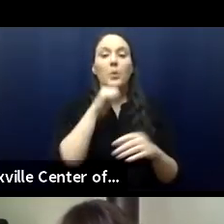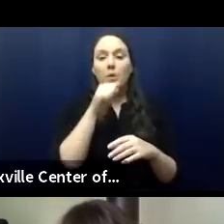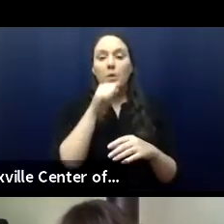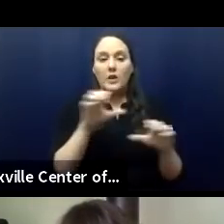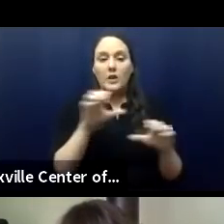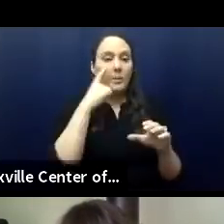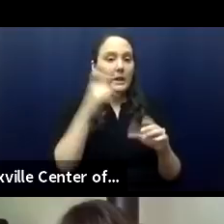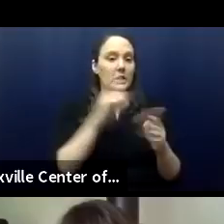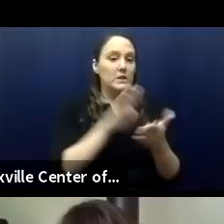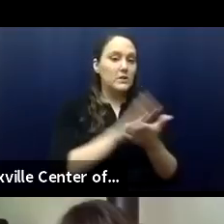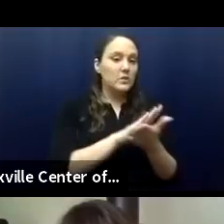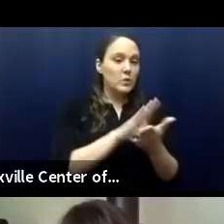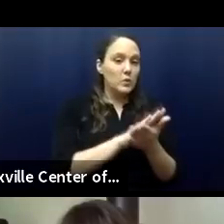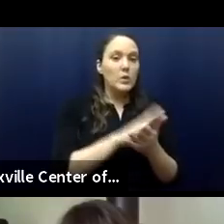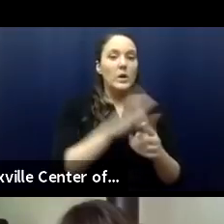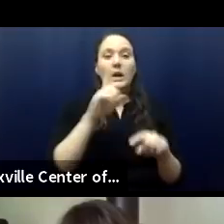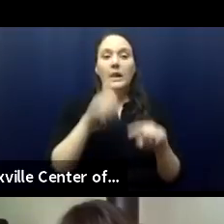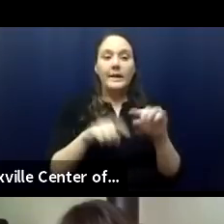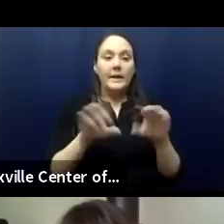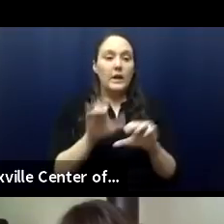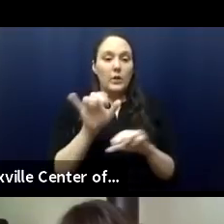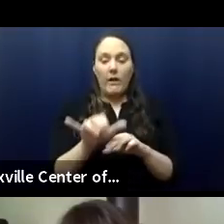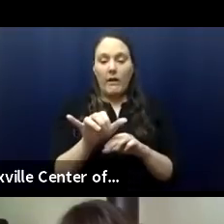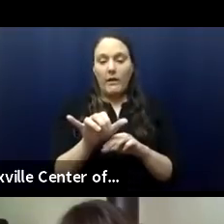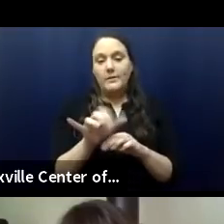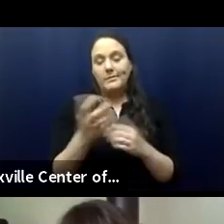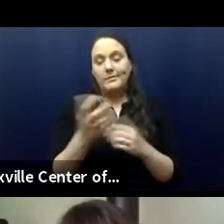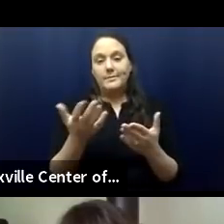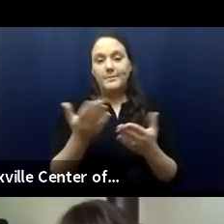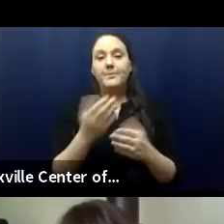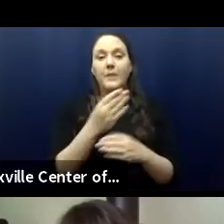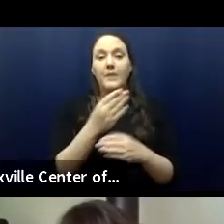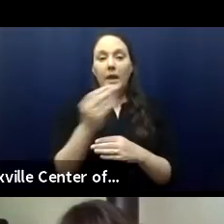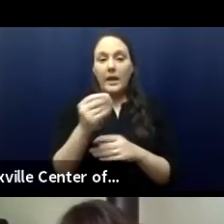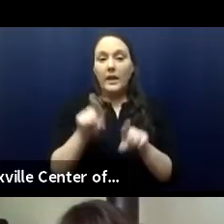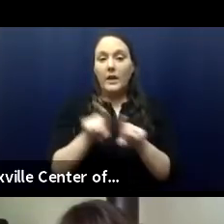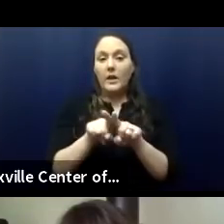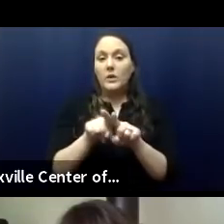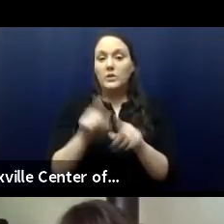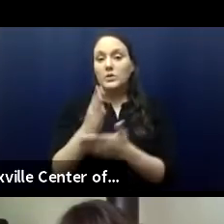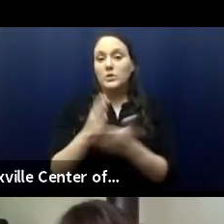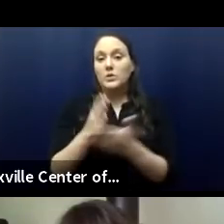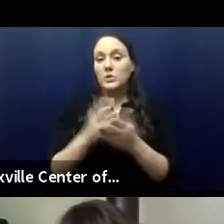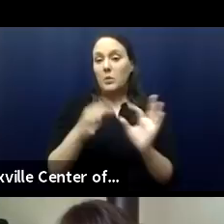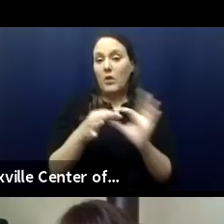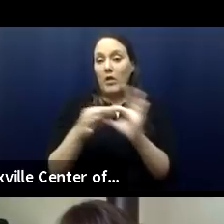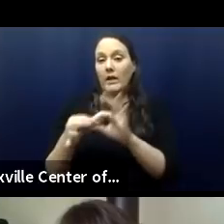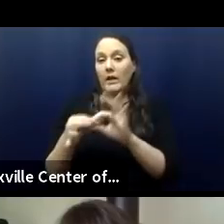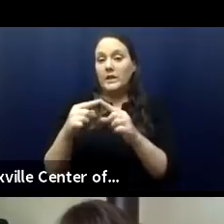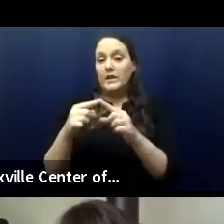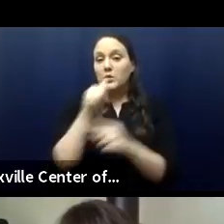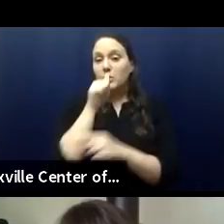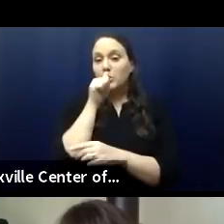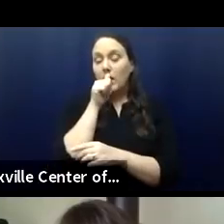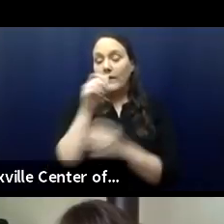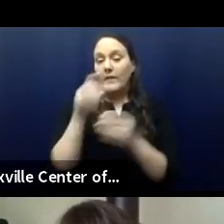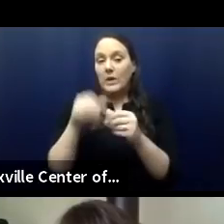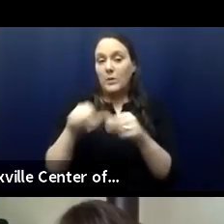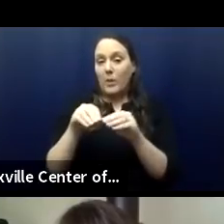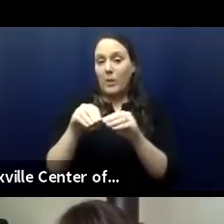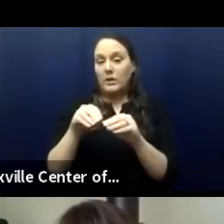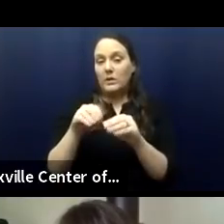schools. We cannot do that in that regard. And also some related to private property that come into play.